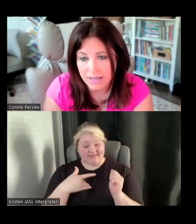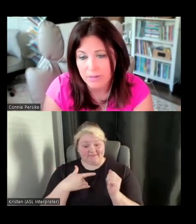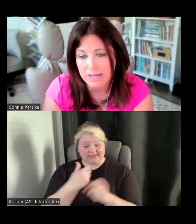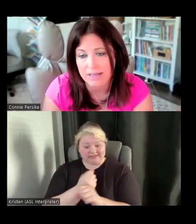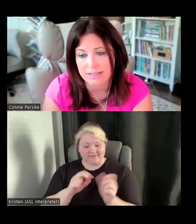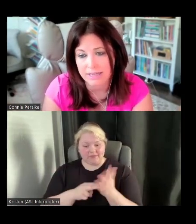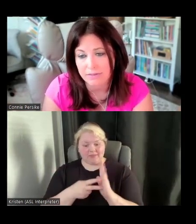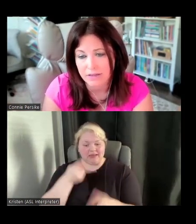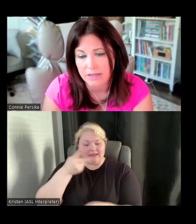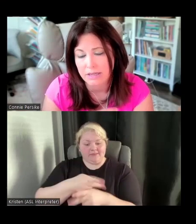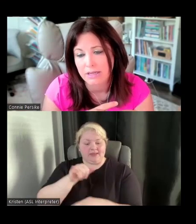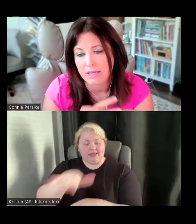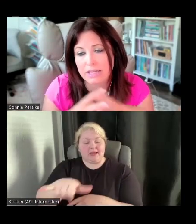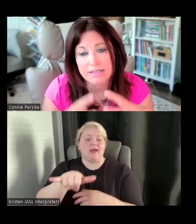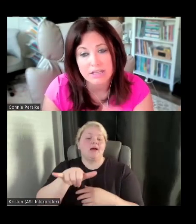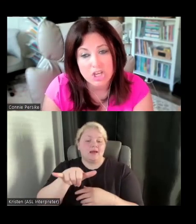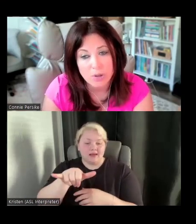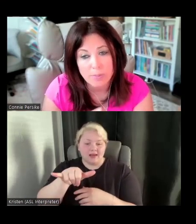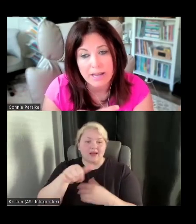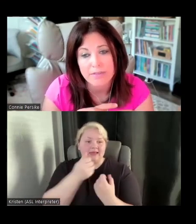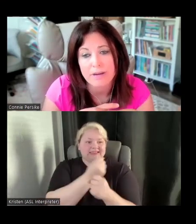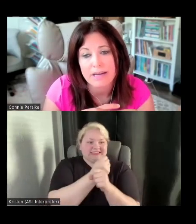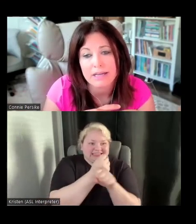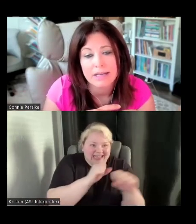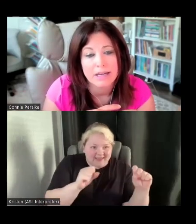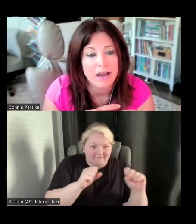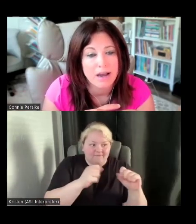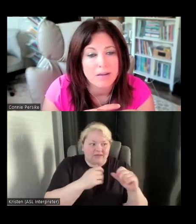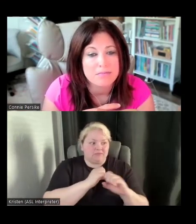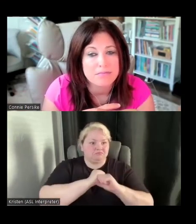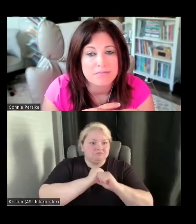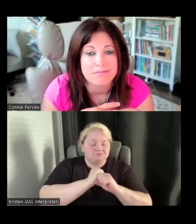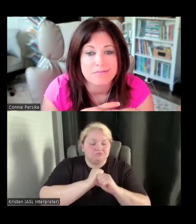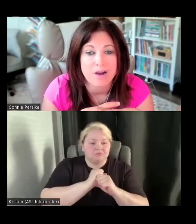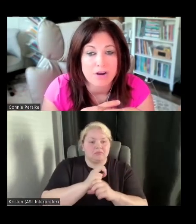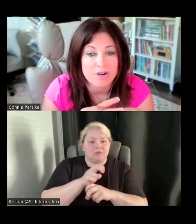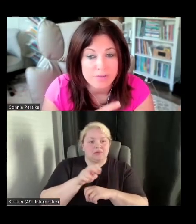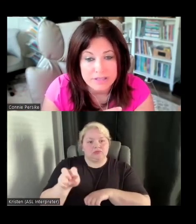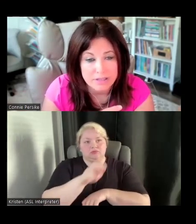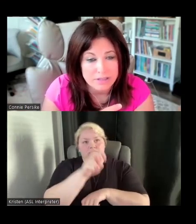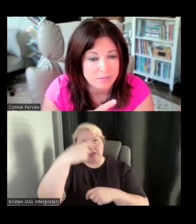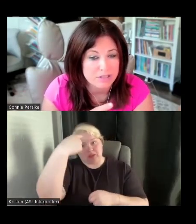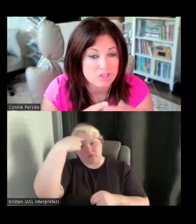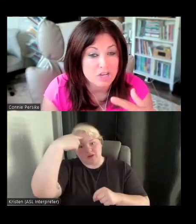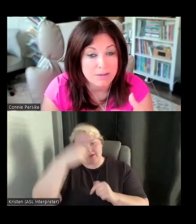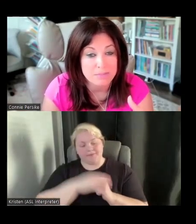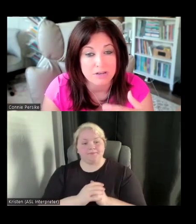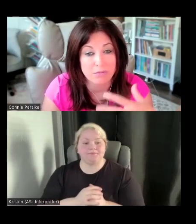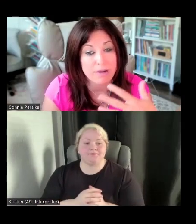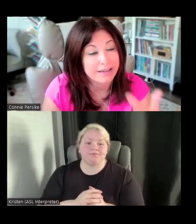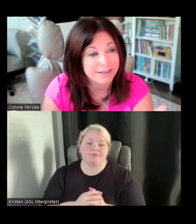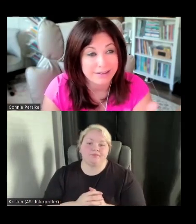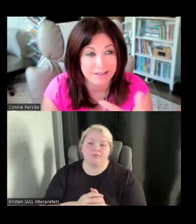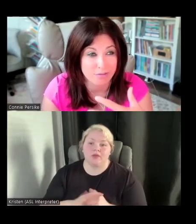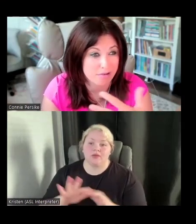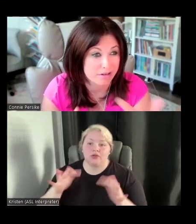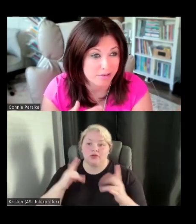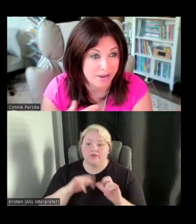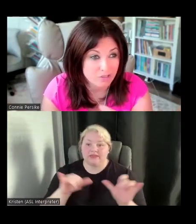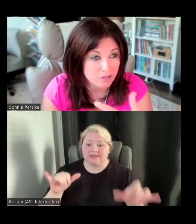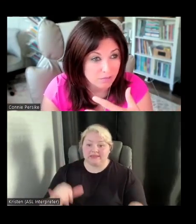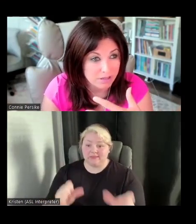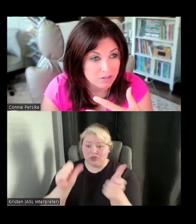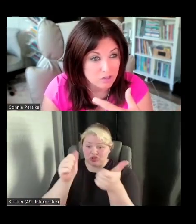system pathway, that safe and secure pathway. Our nervous system is shaped and regulated through